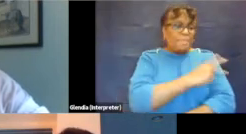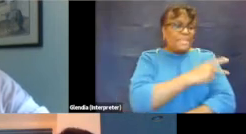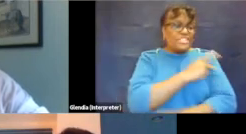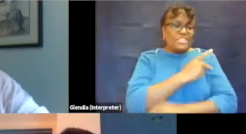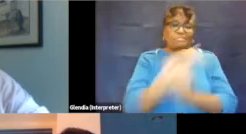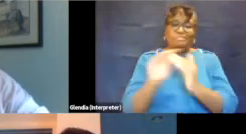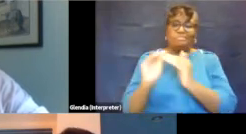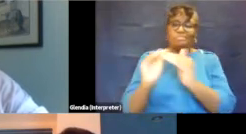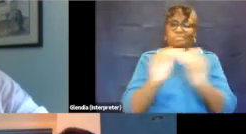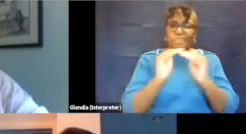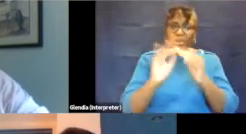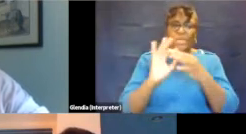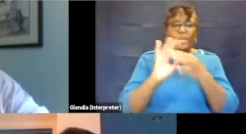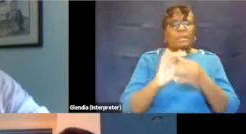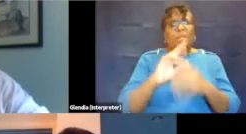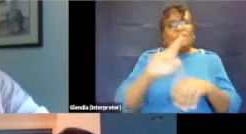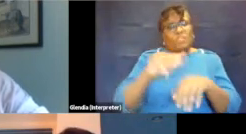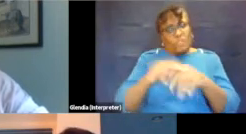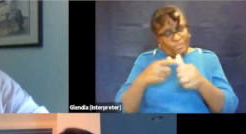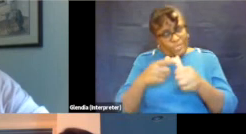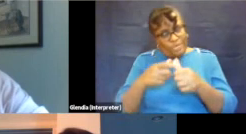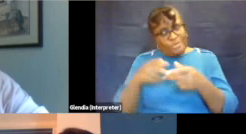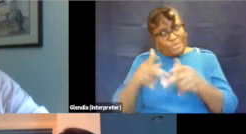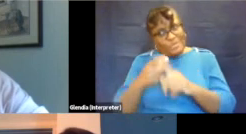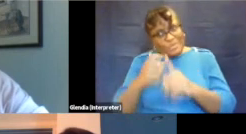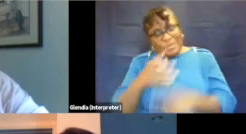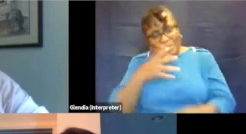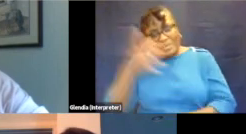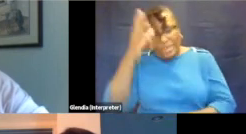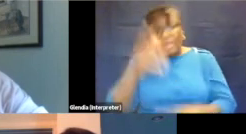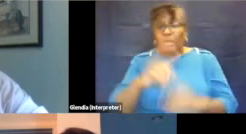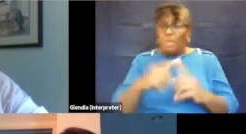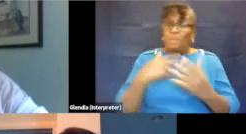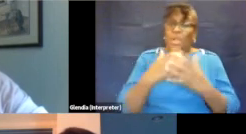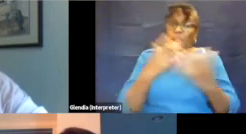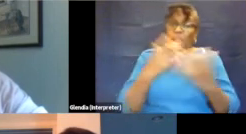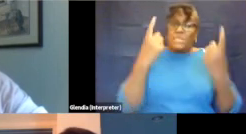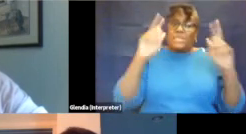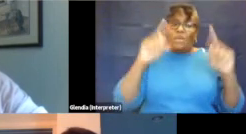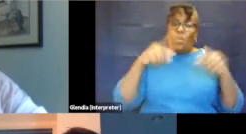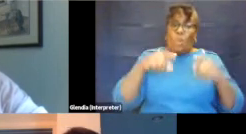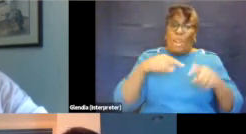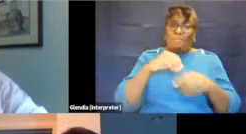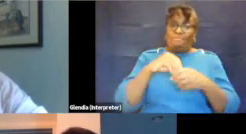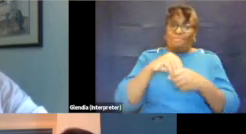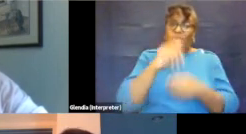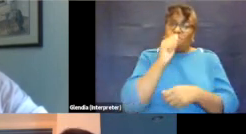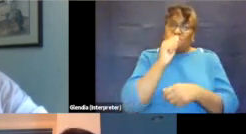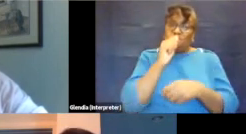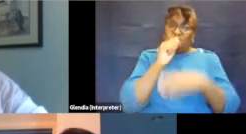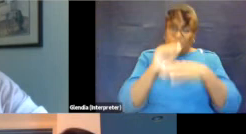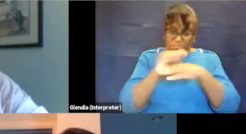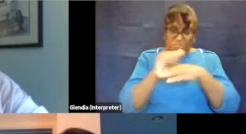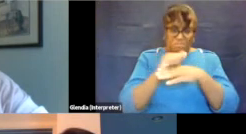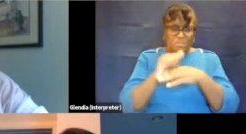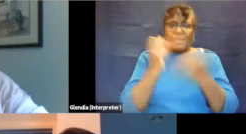is with parent permission. But I had a lot of success doing that when I was doing private practice. And a lot of kids just developed